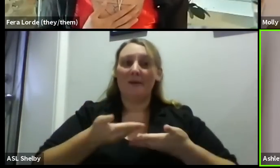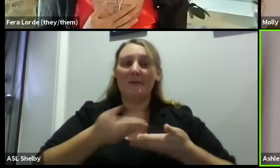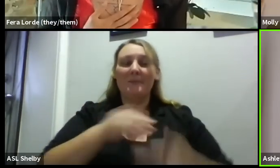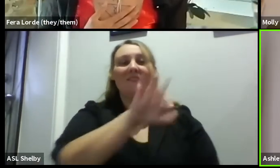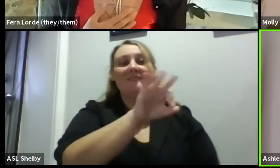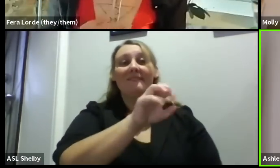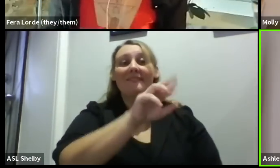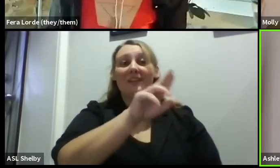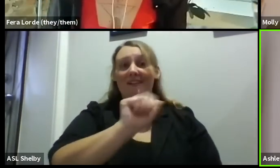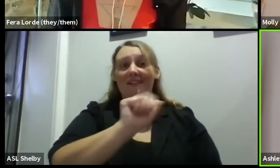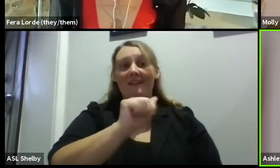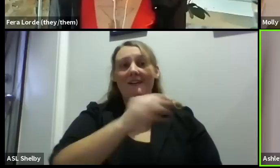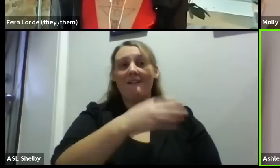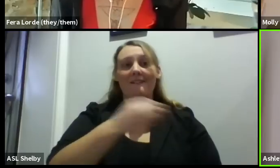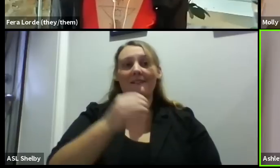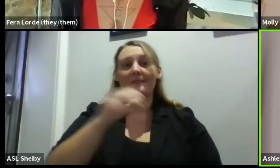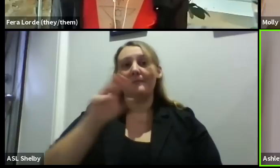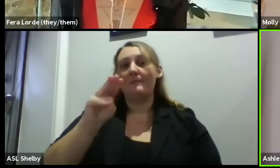Molly Simmons.